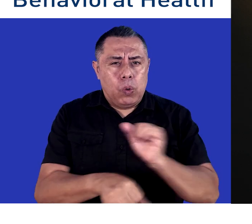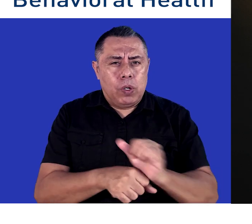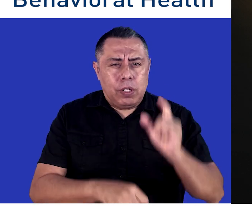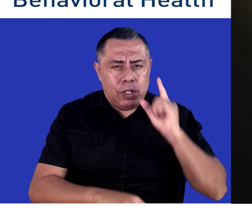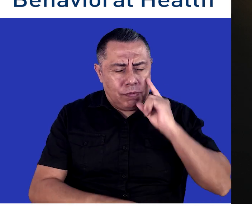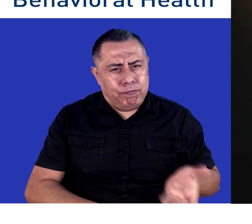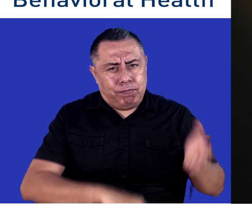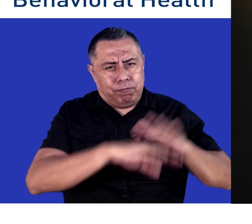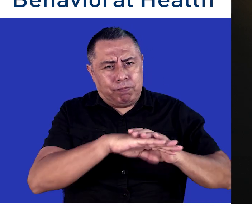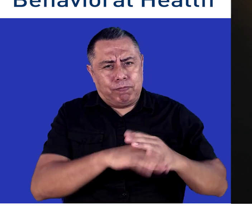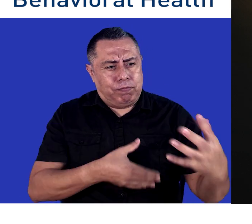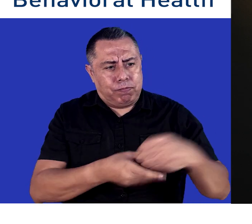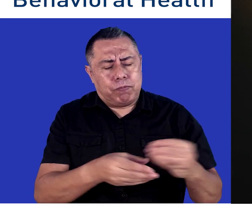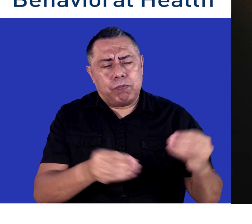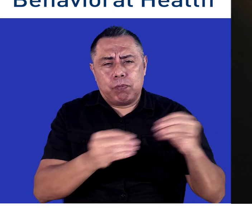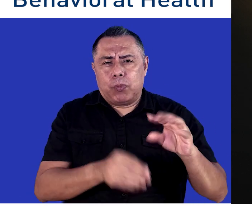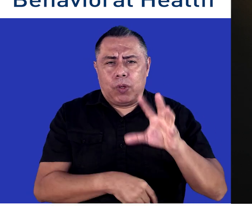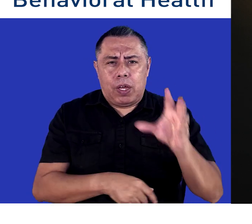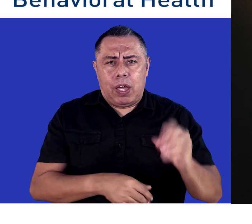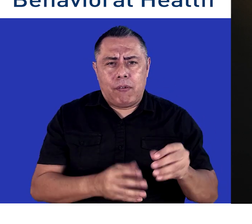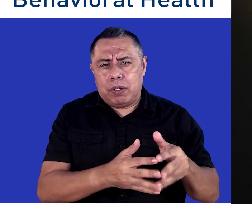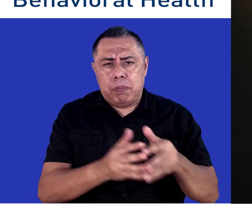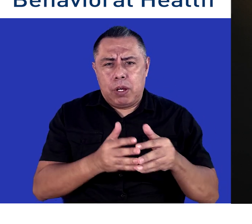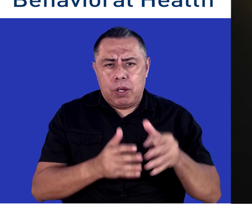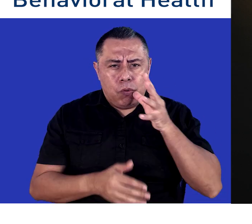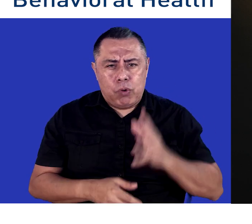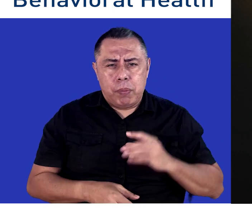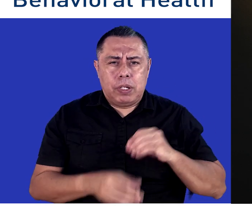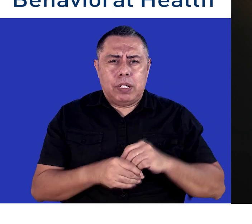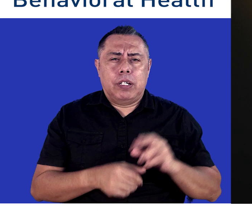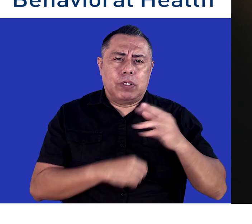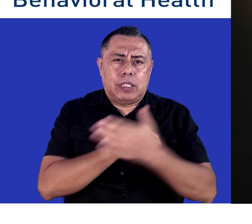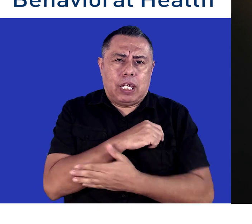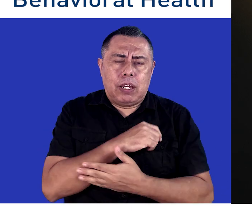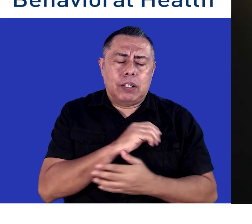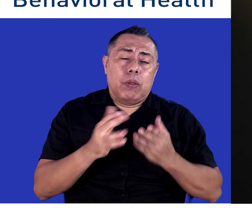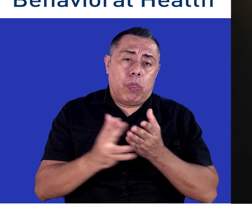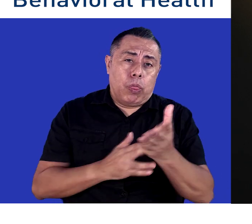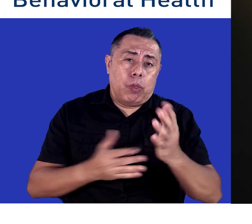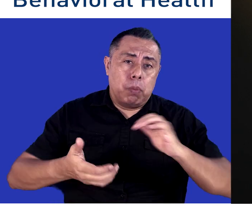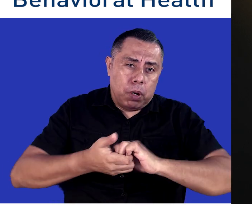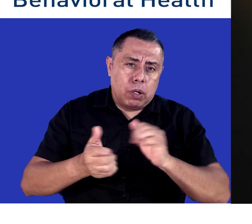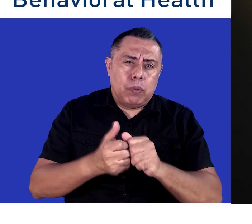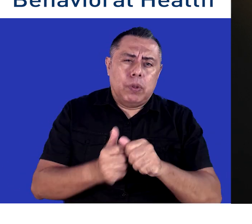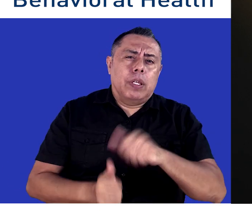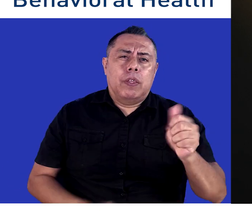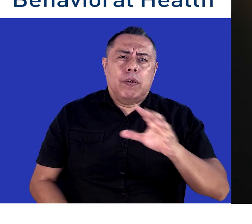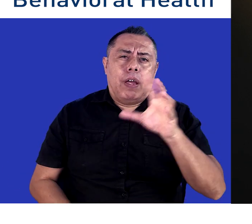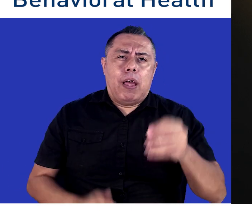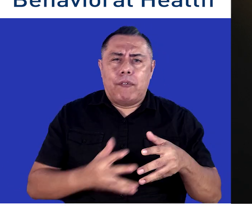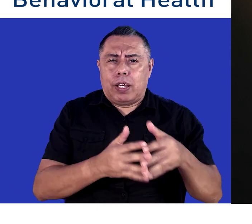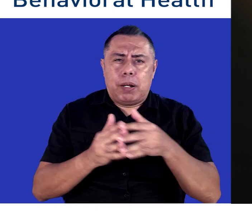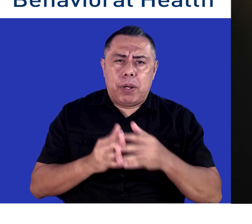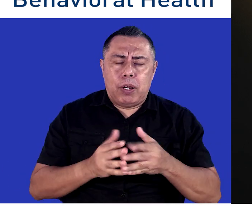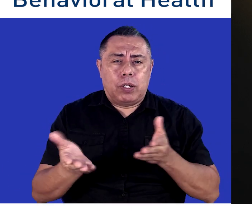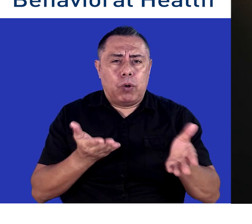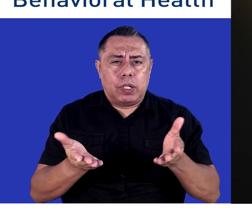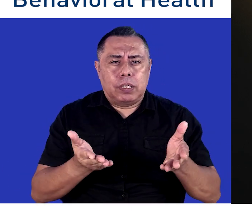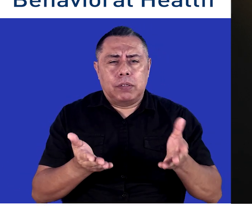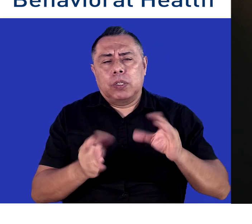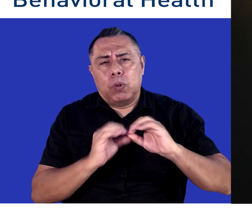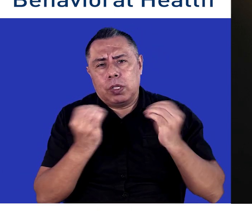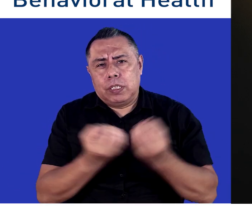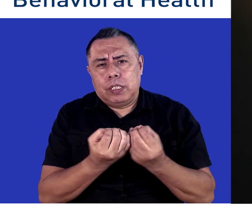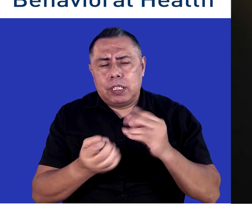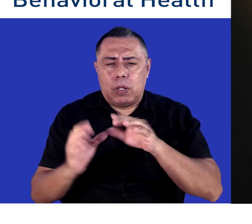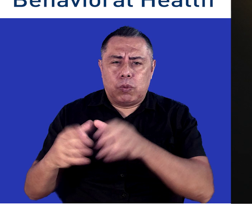Program providers are working to increase engagement with the African American women throughout Riverside County by partnering with other African American serving